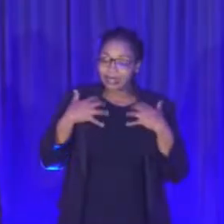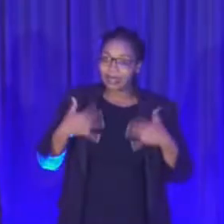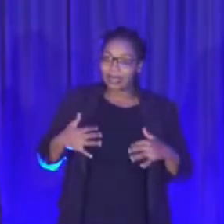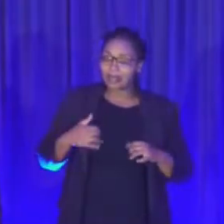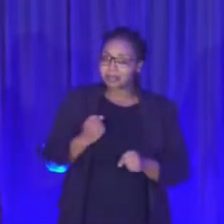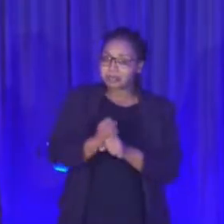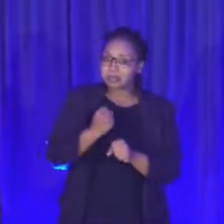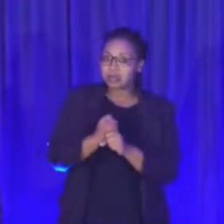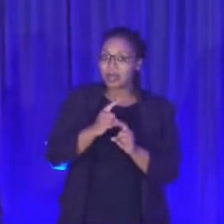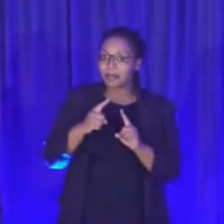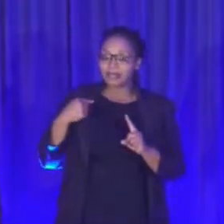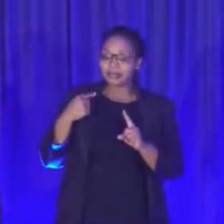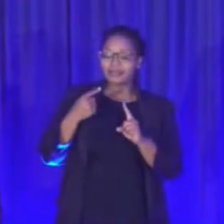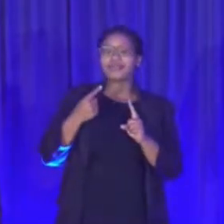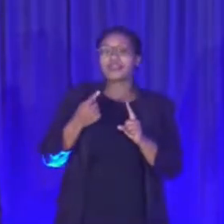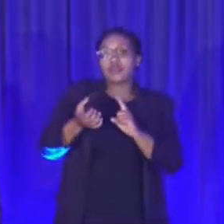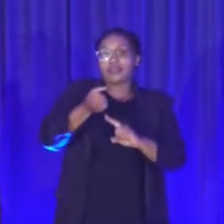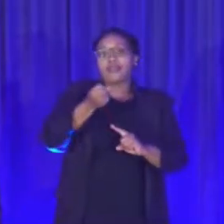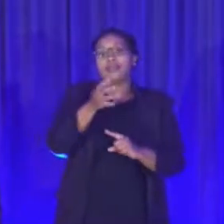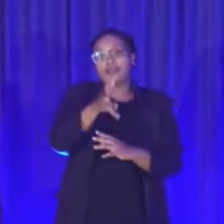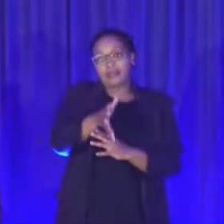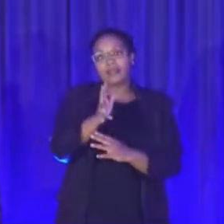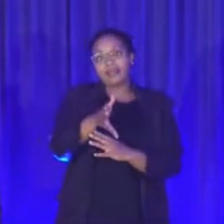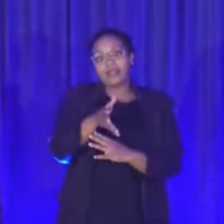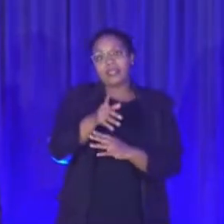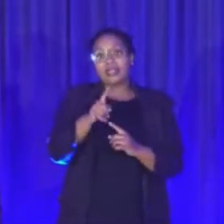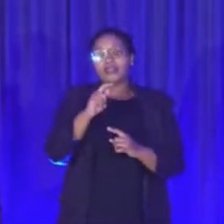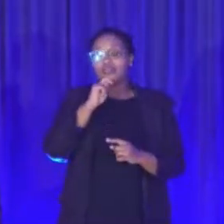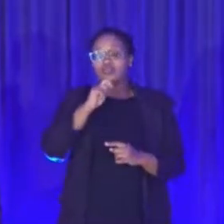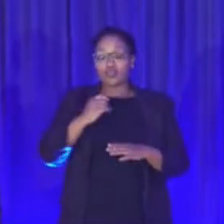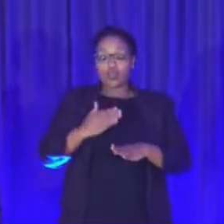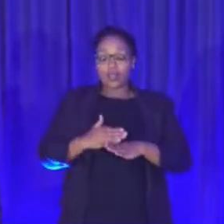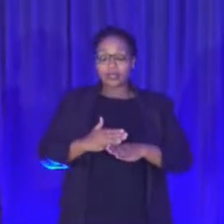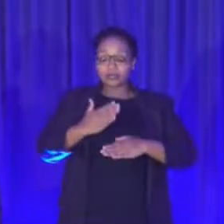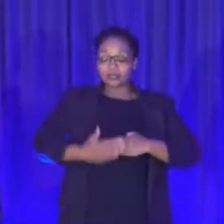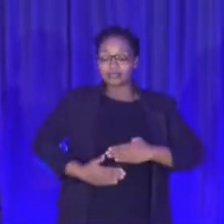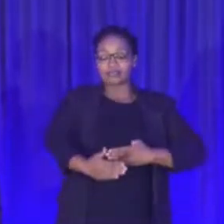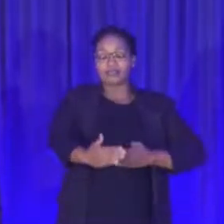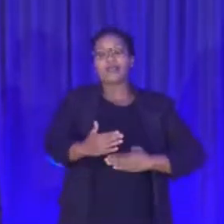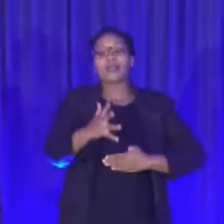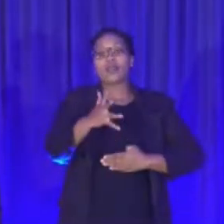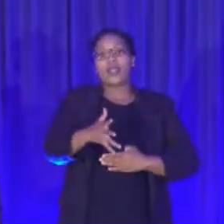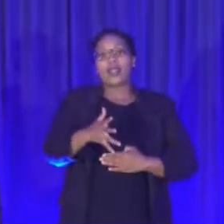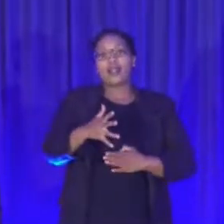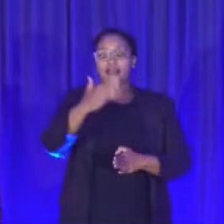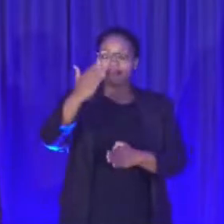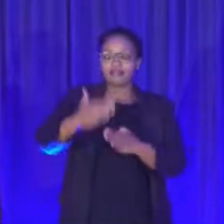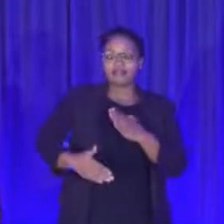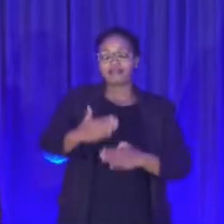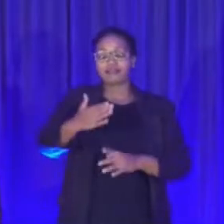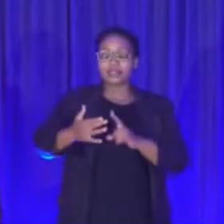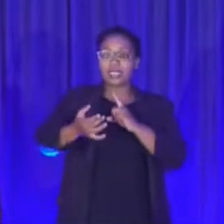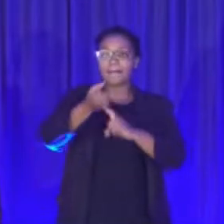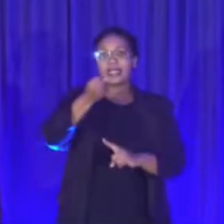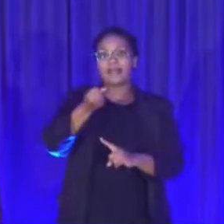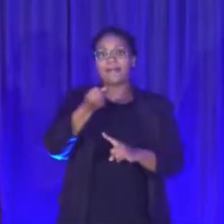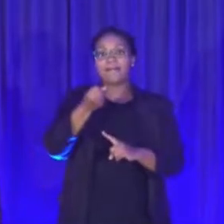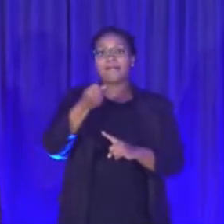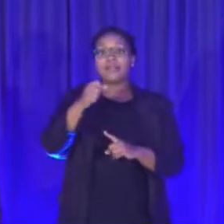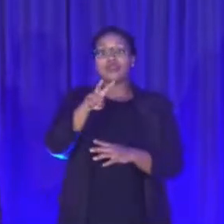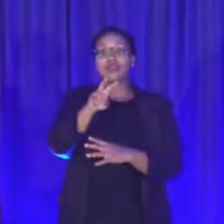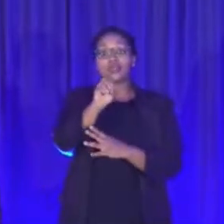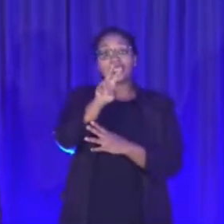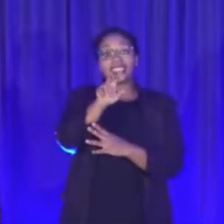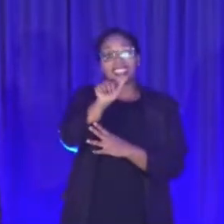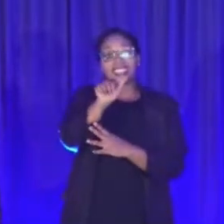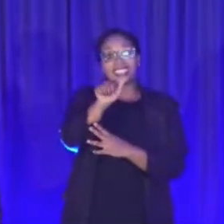be an incredible journey getting up to the 2026-2027 local government elections. And with that, we need